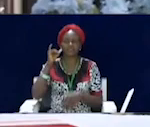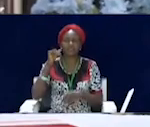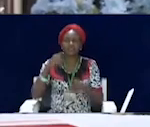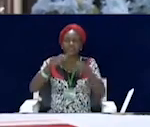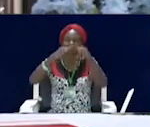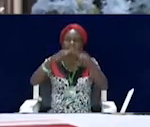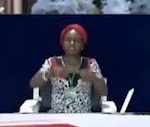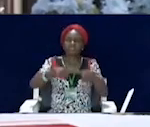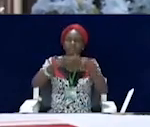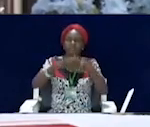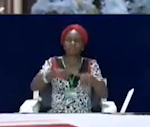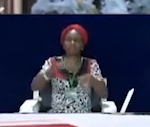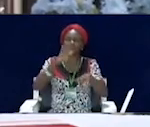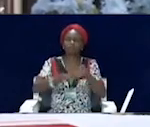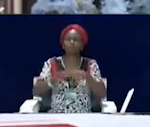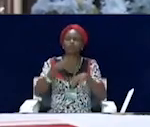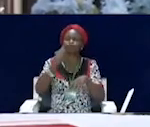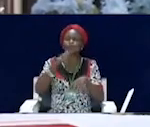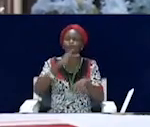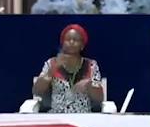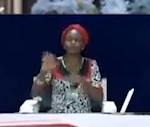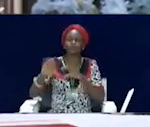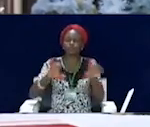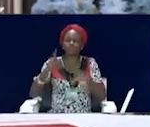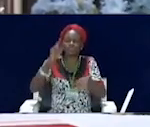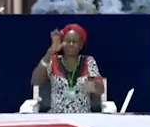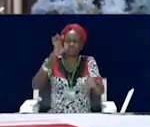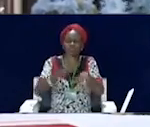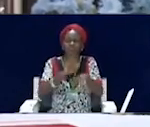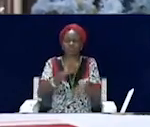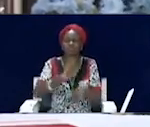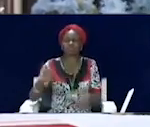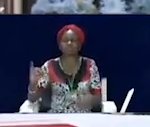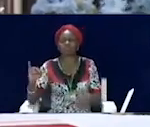depends on who is doing the touching.